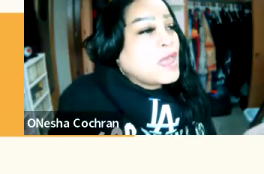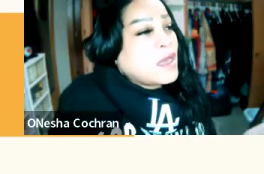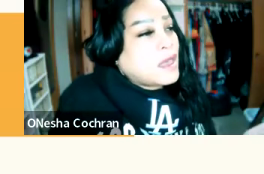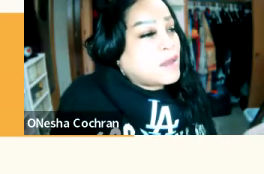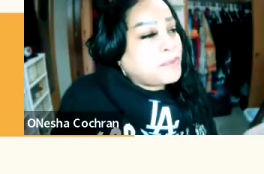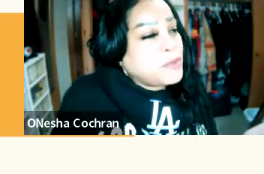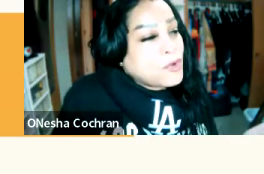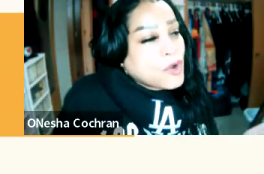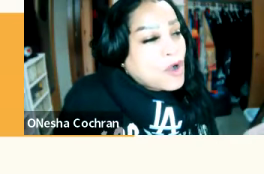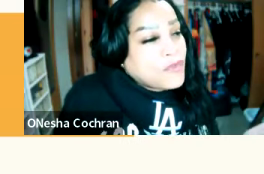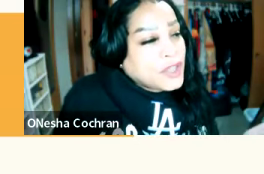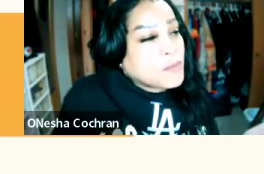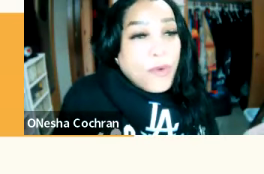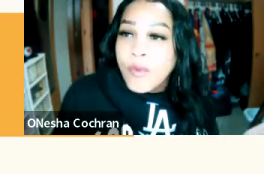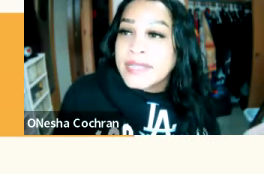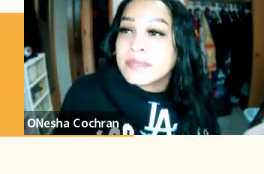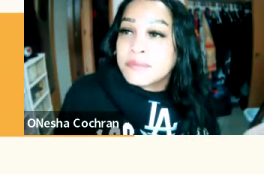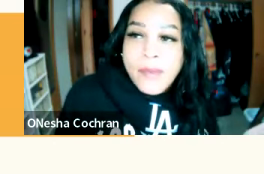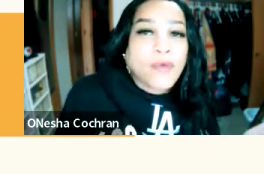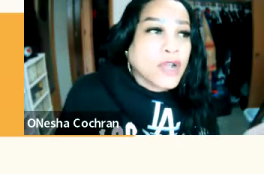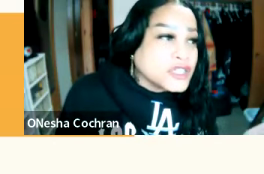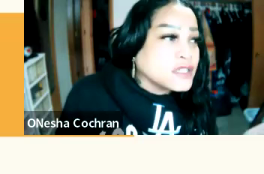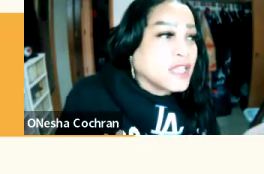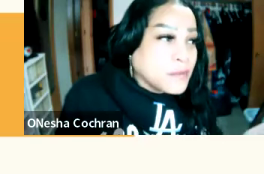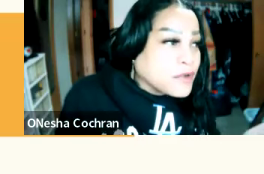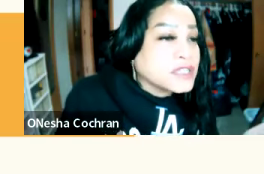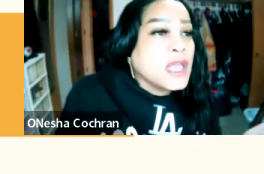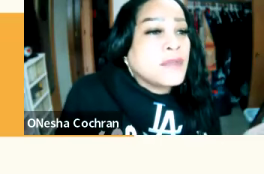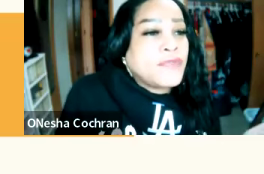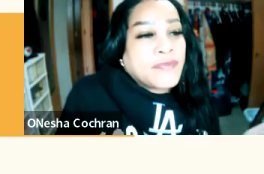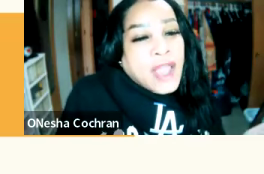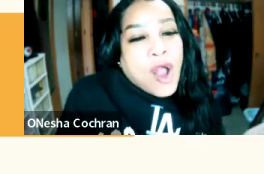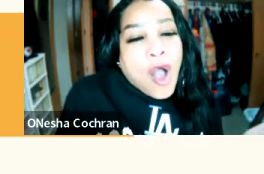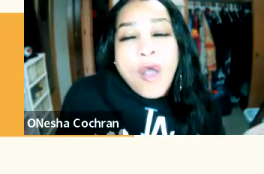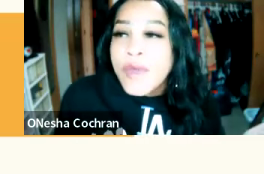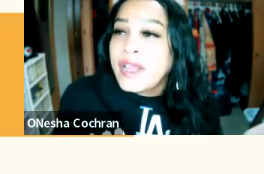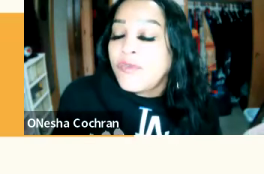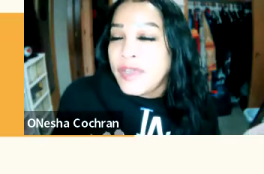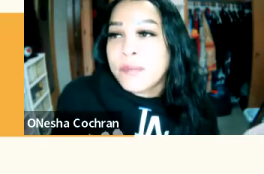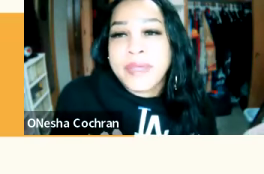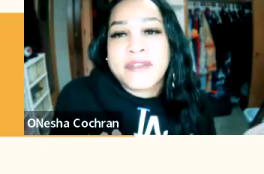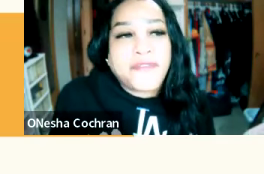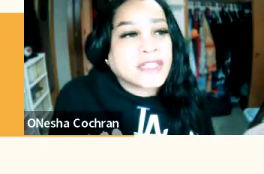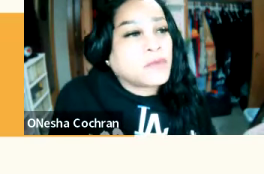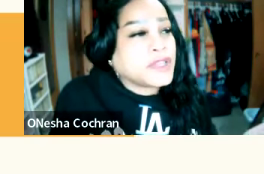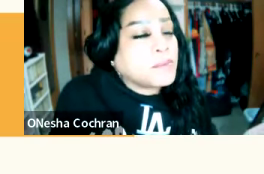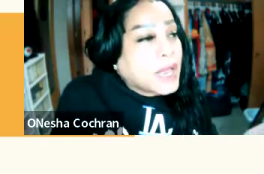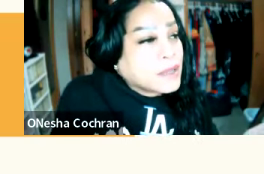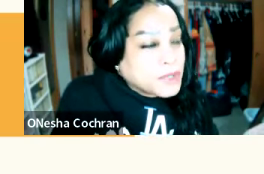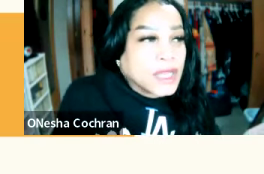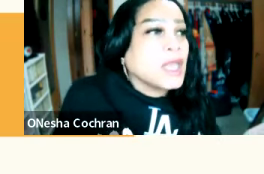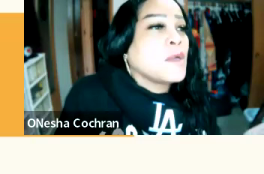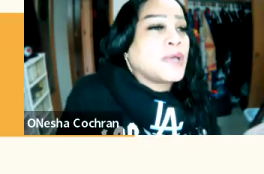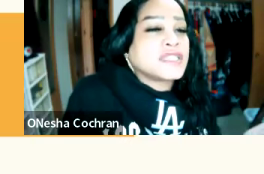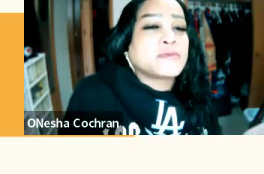speaking people, people who were over here, poor whites. I'm talking about Russians, immigrants. that were already over here being affected with the